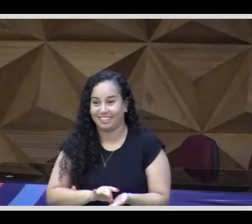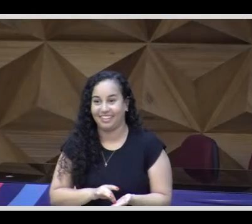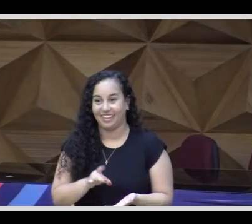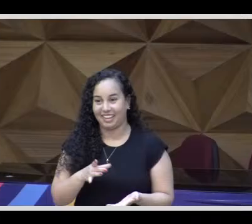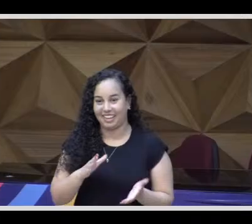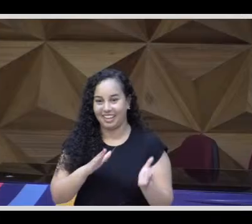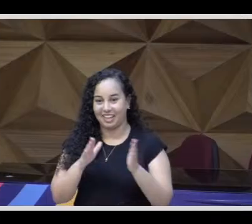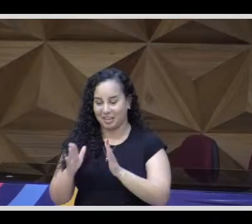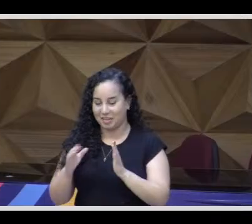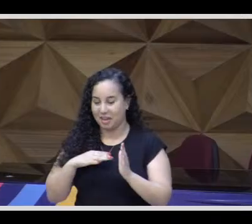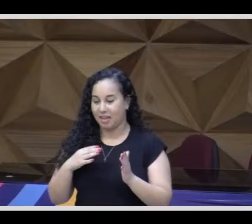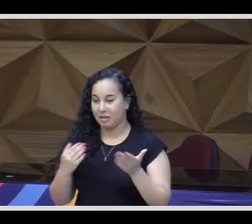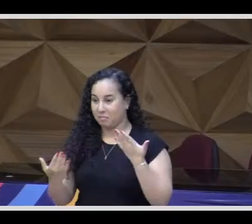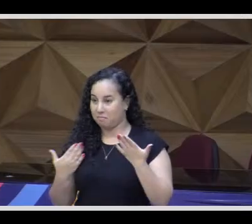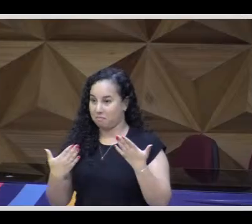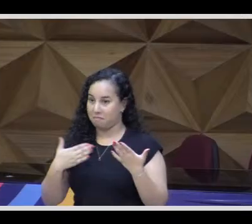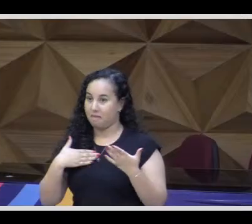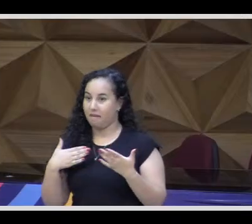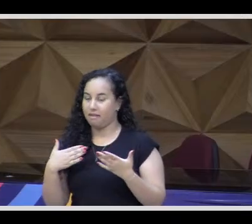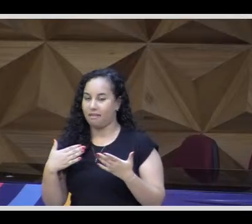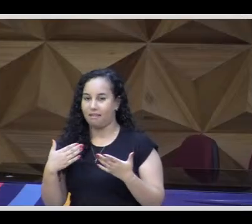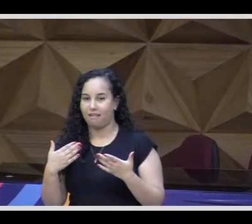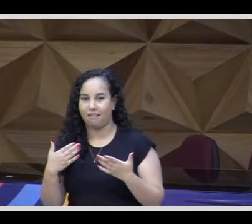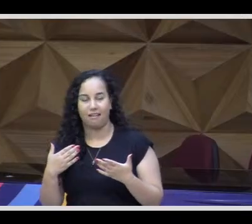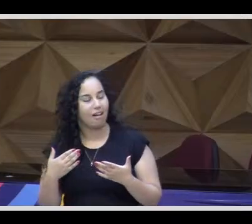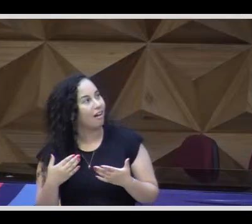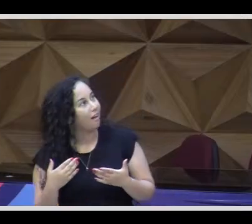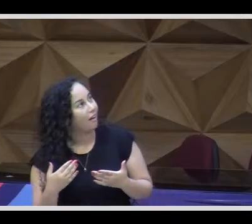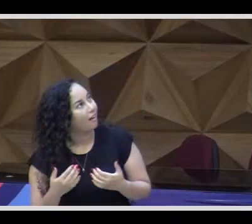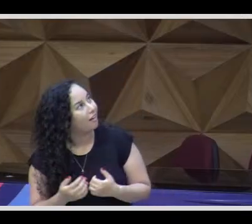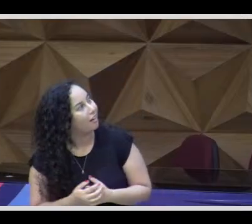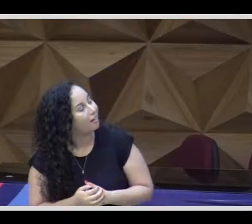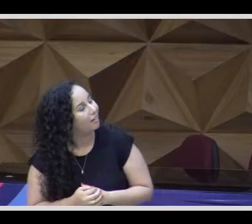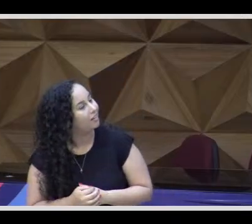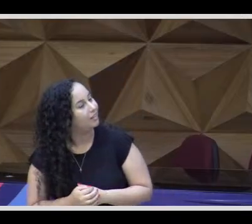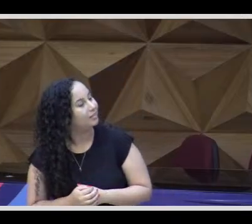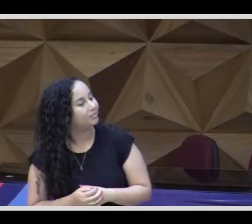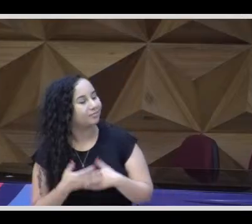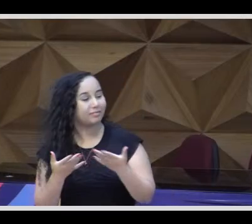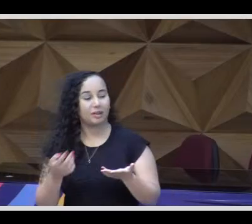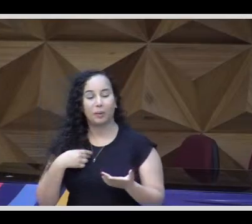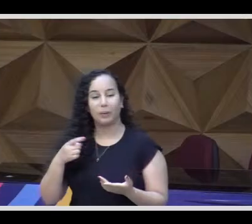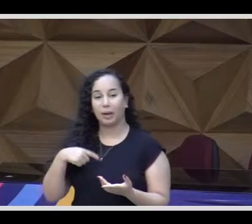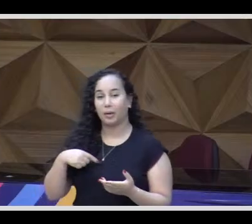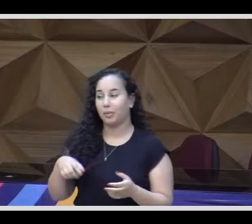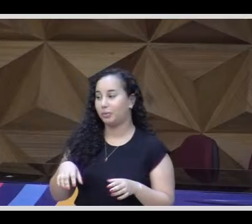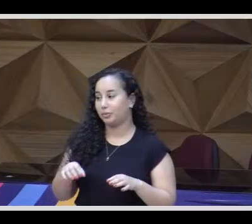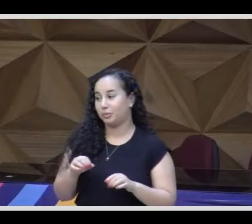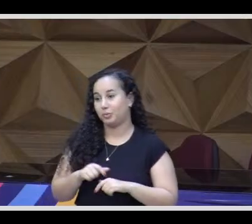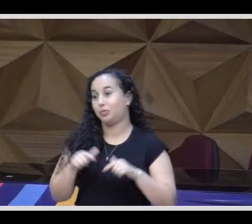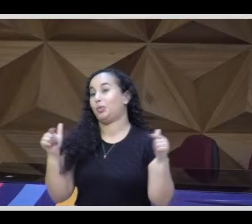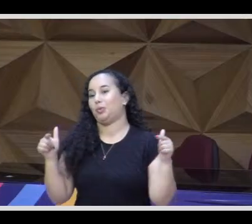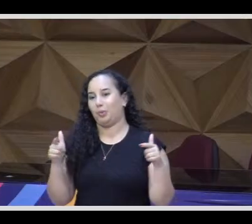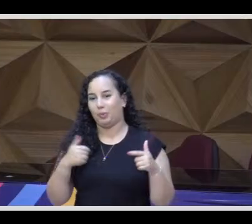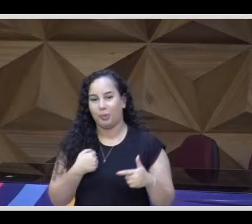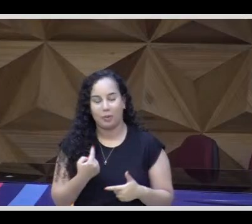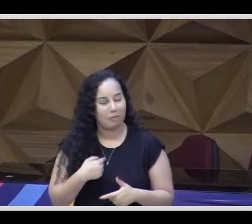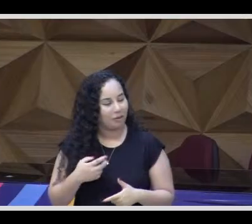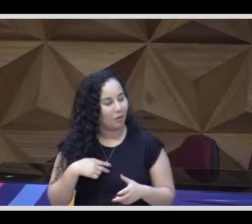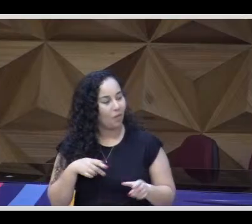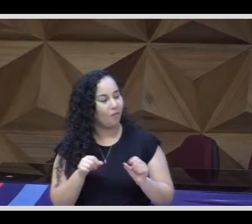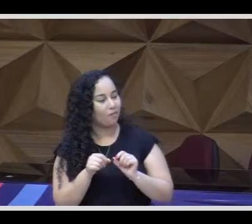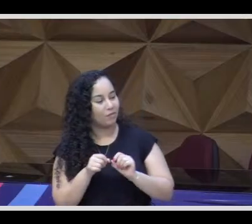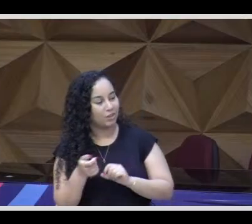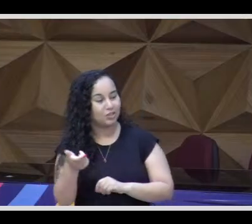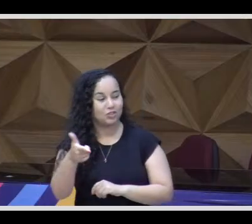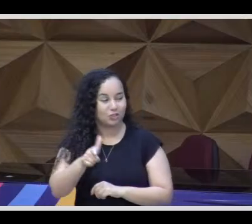pattern between my IPD and that. I was lucky enough I did the same thing